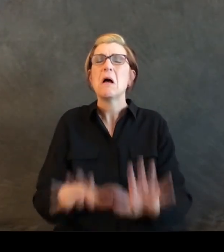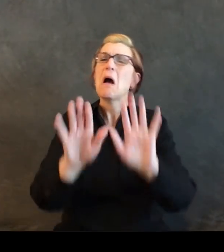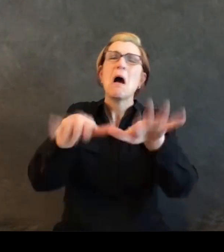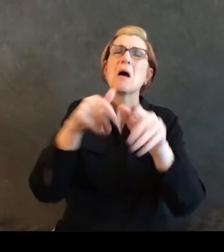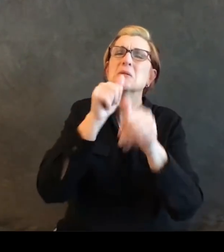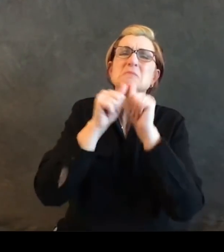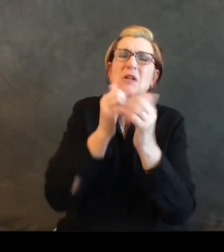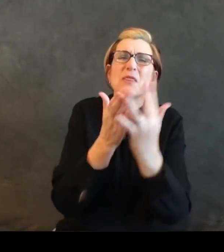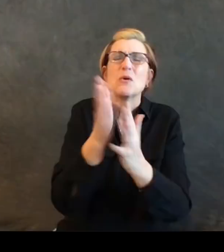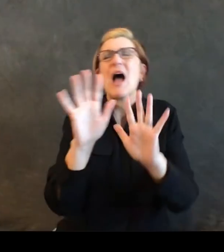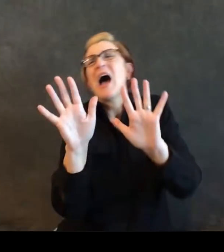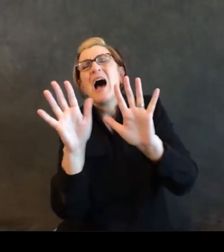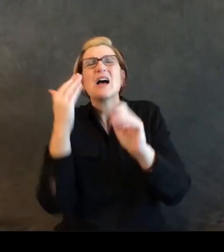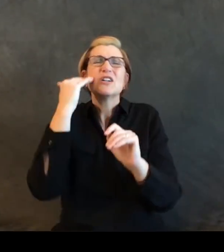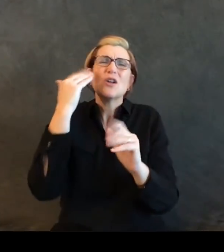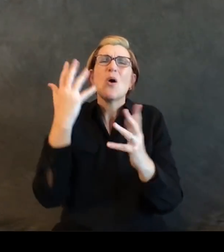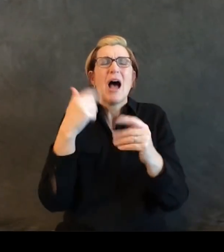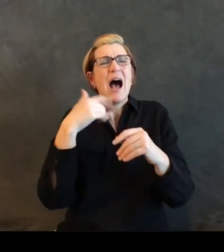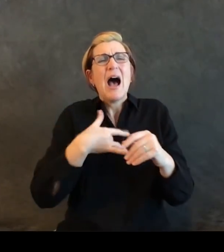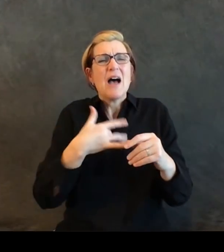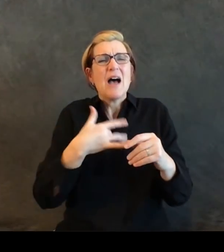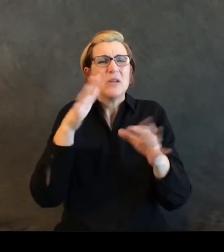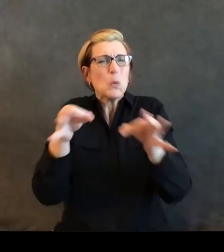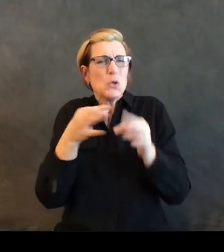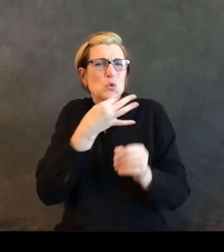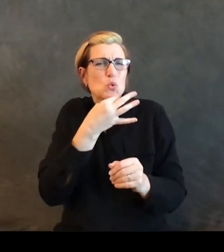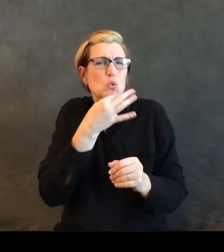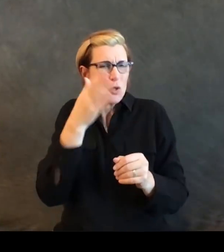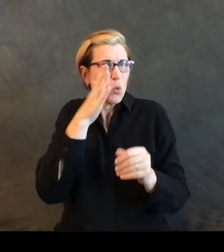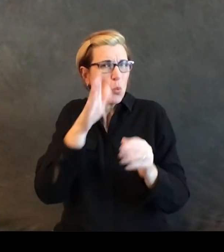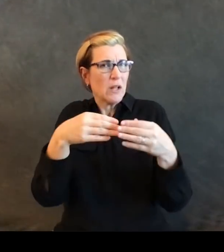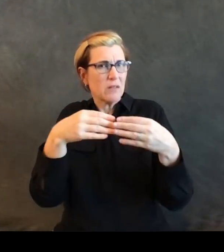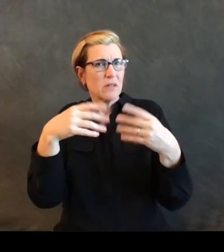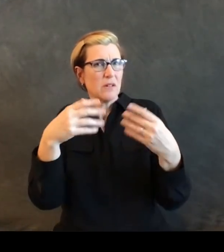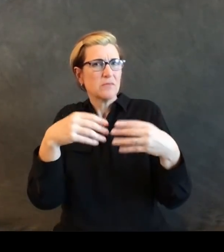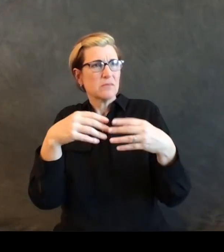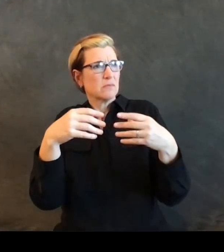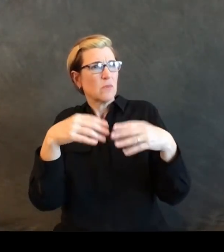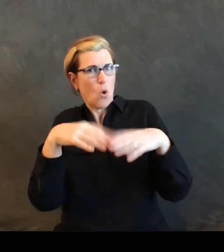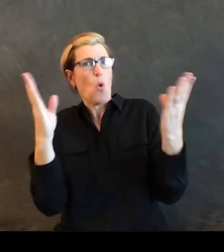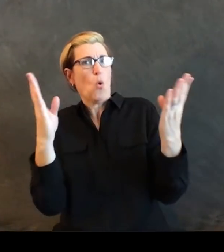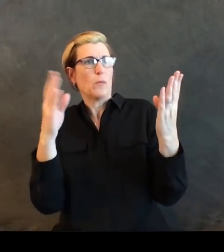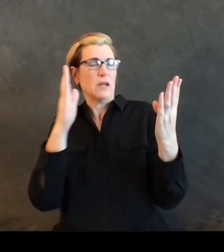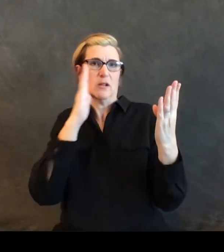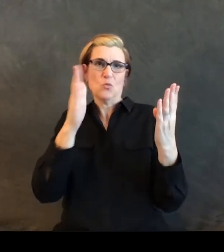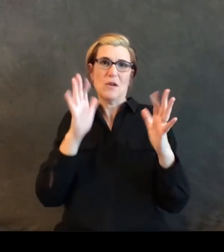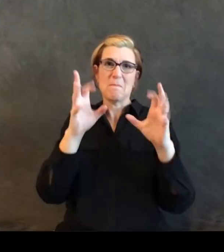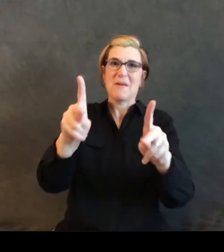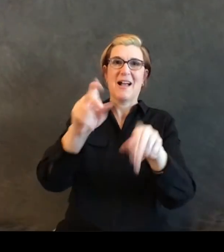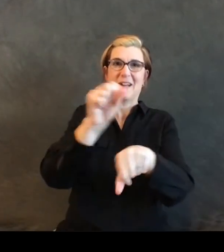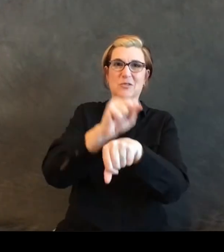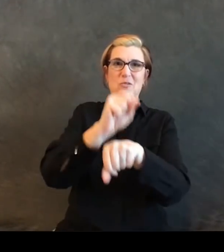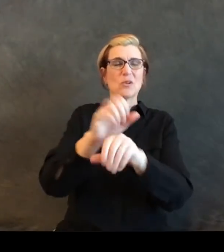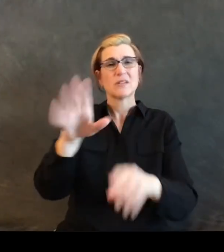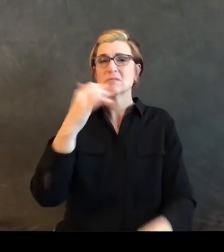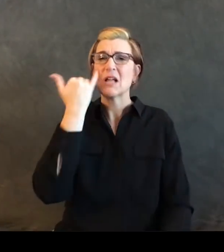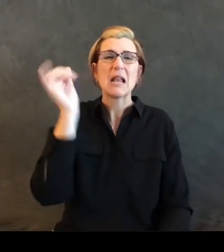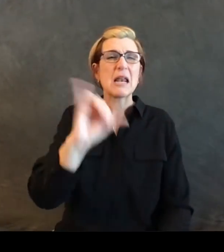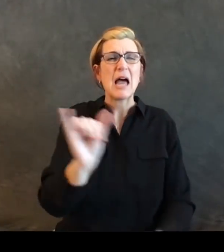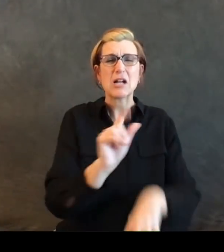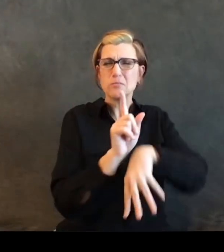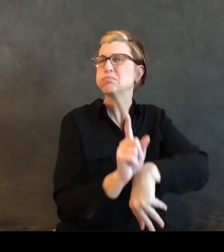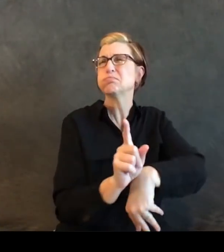better, it's going to open up like a rocket ship. I think it's going to go very good and very quickly. And you're going to have some tough